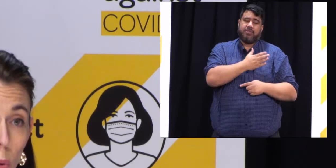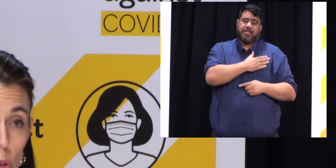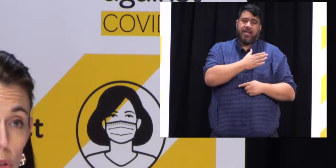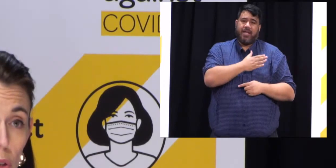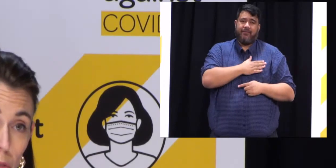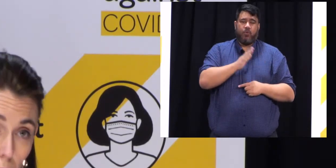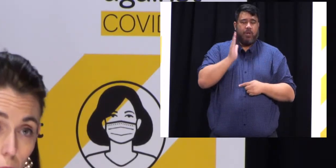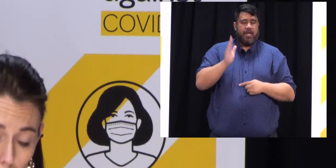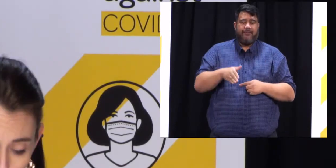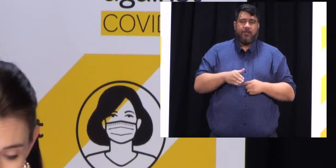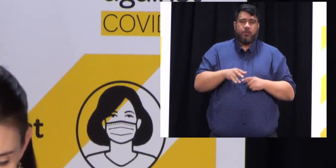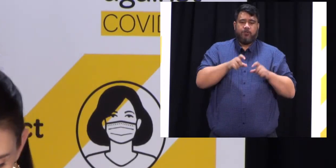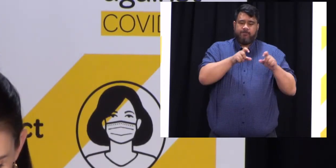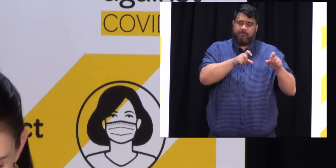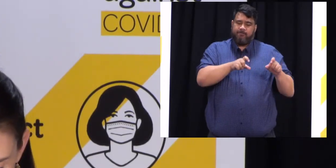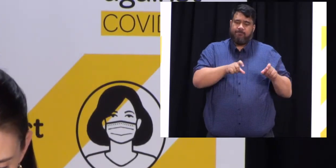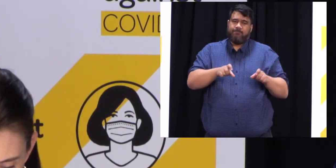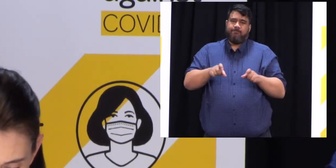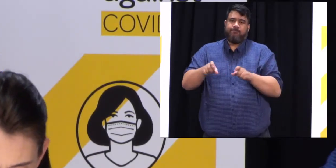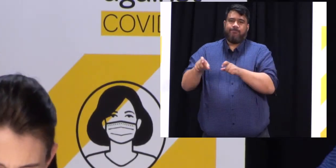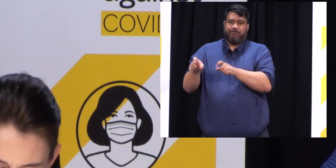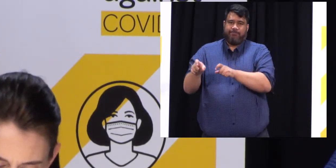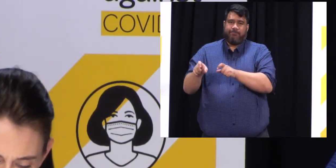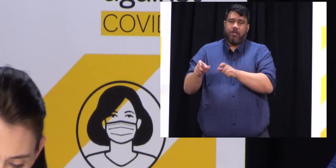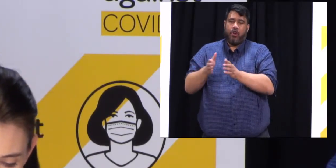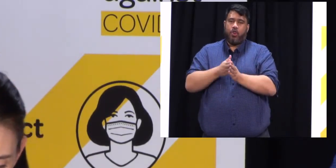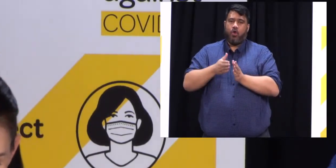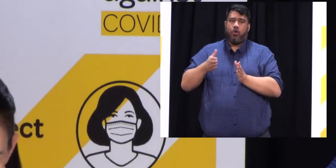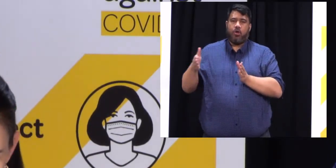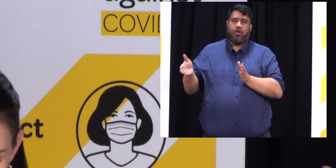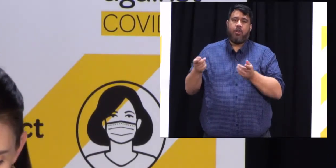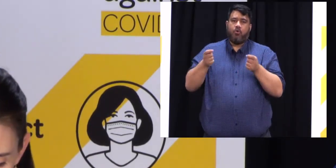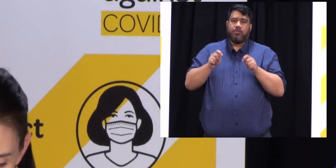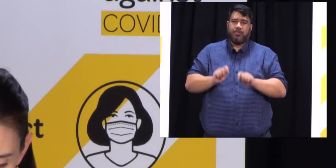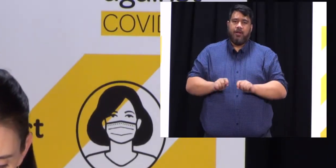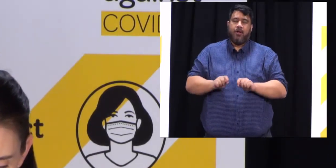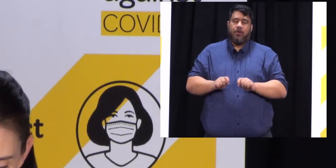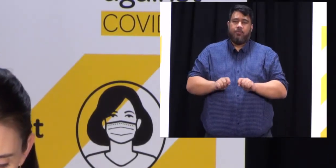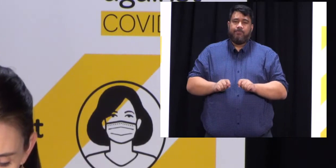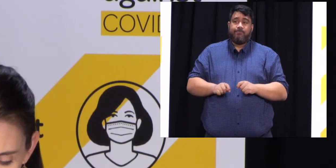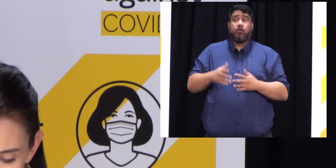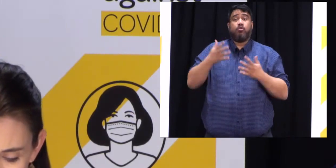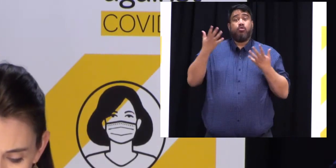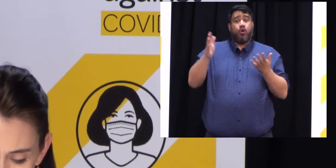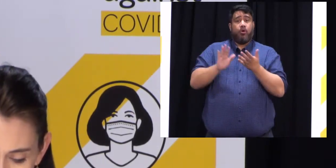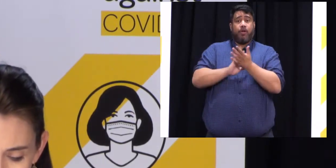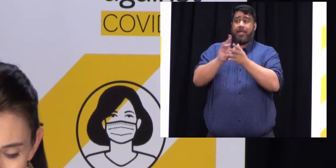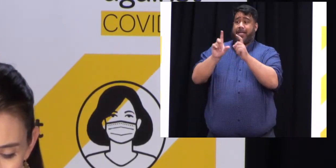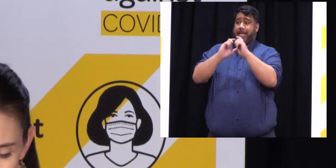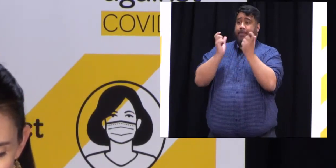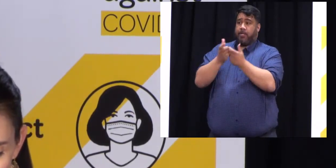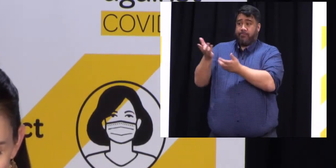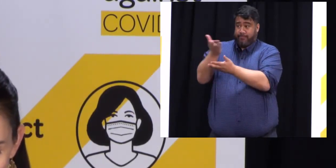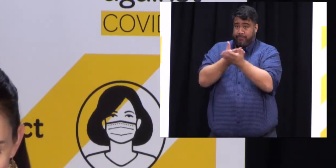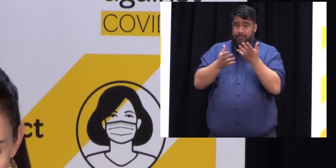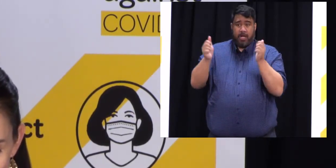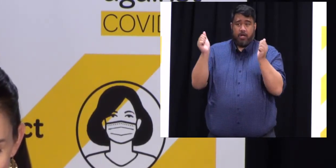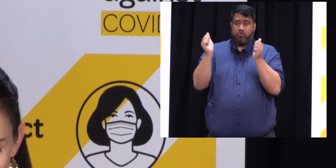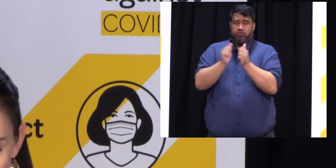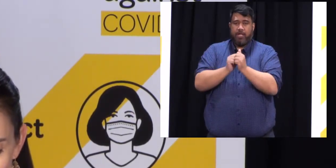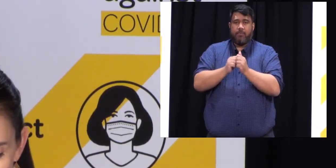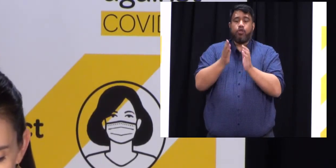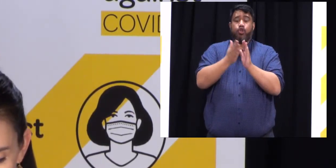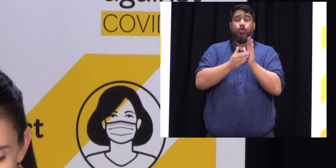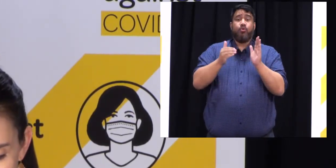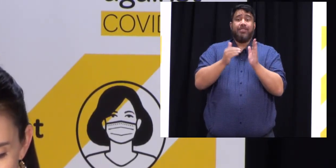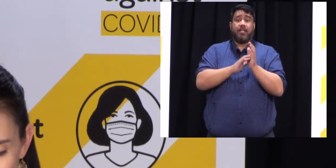the course for longer. On that basis, Cabinet has decided that all of New Zealand will remain at level 4 for an